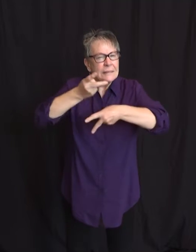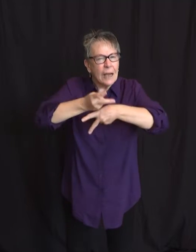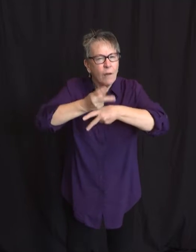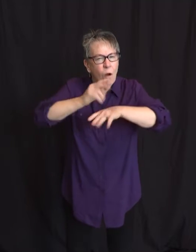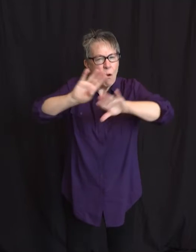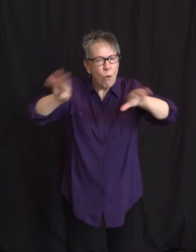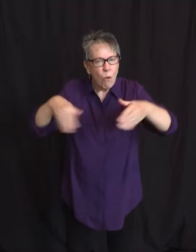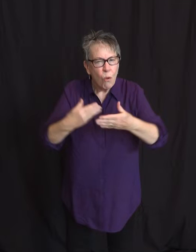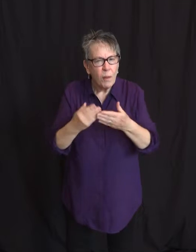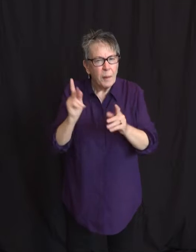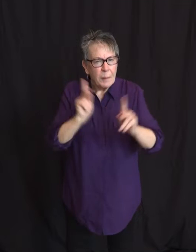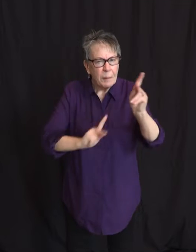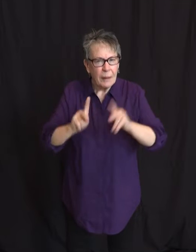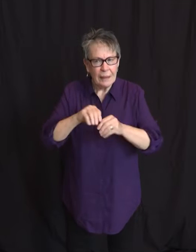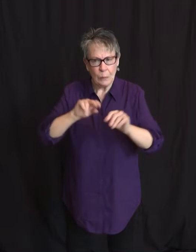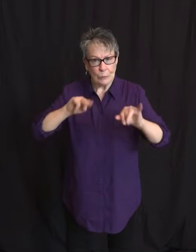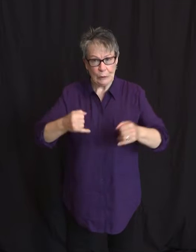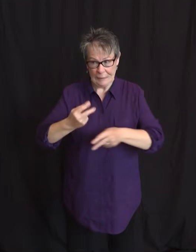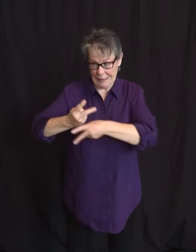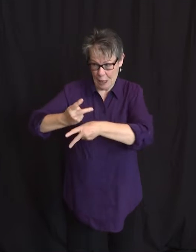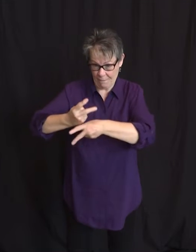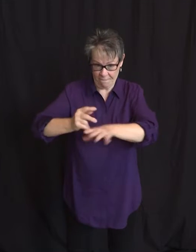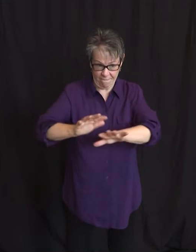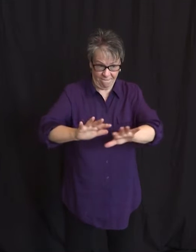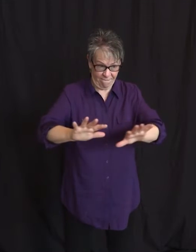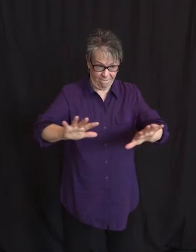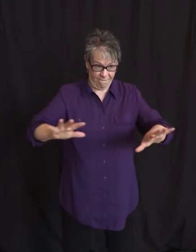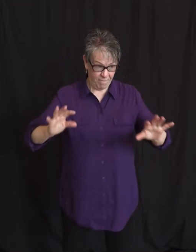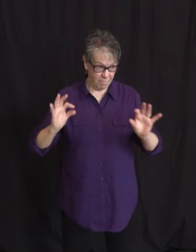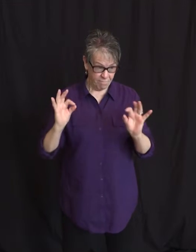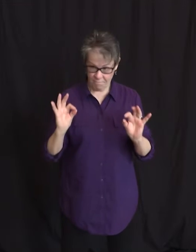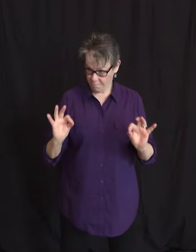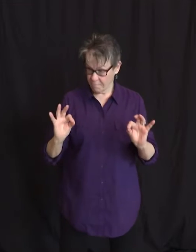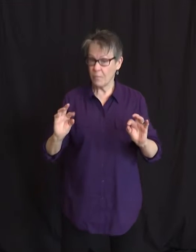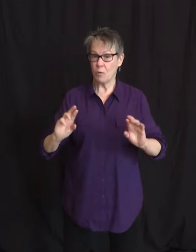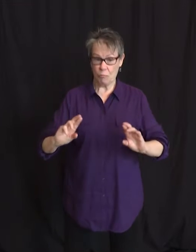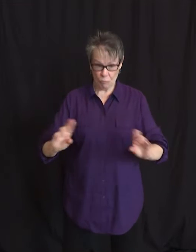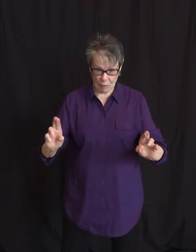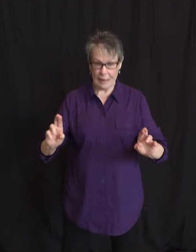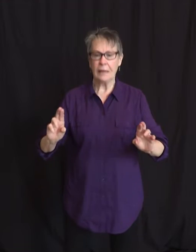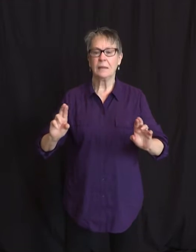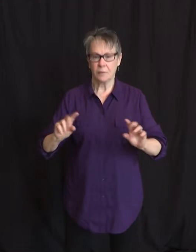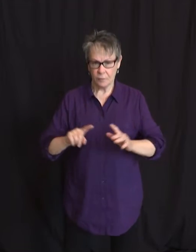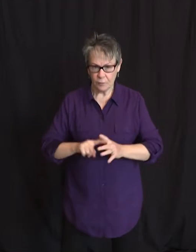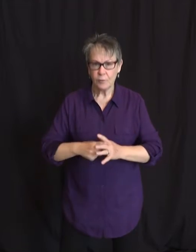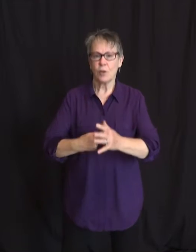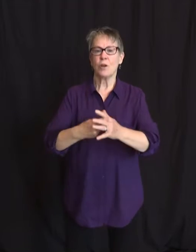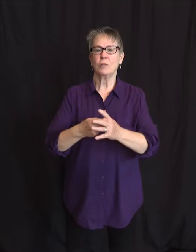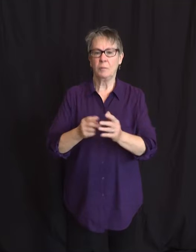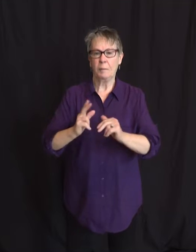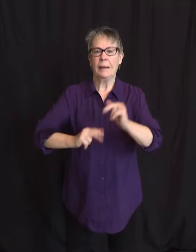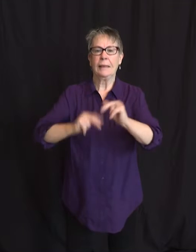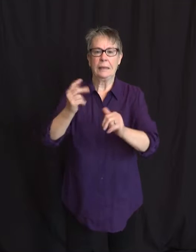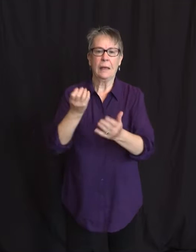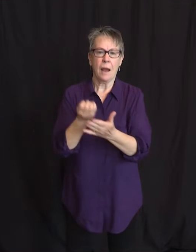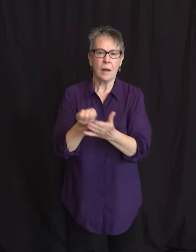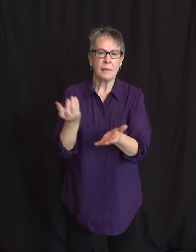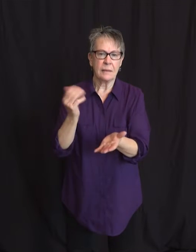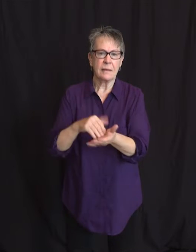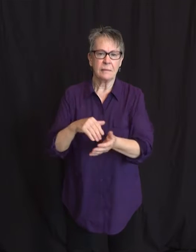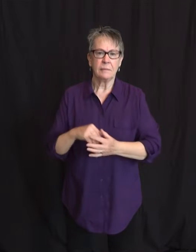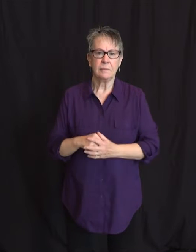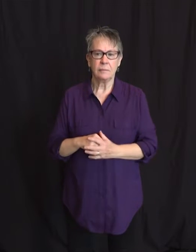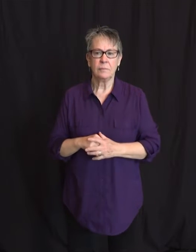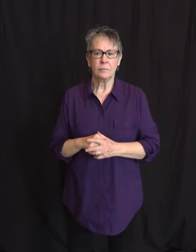all 565 municipalities. We have been on the phones constantly in the past month and a